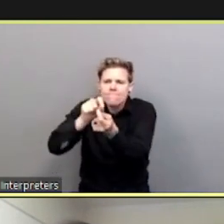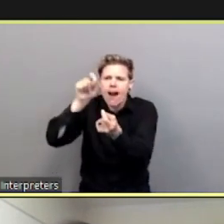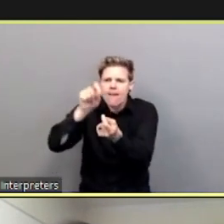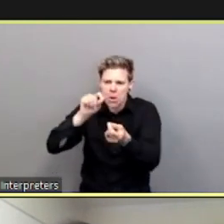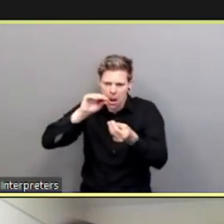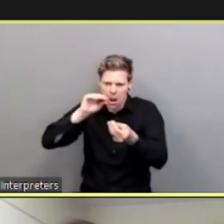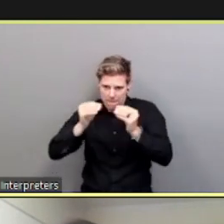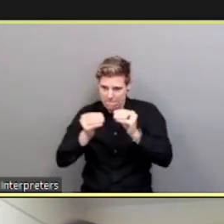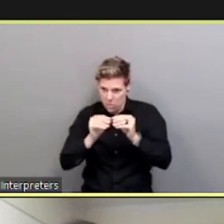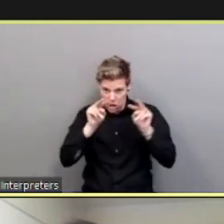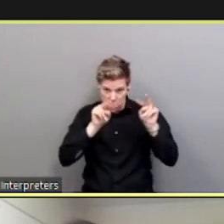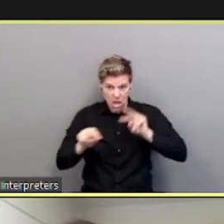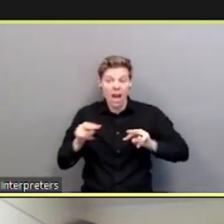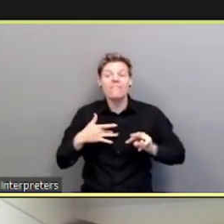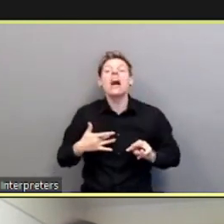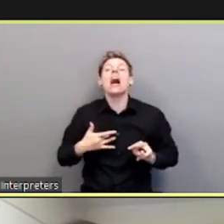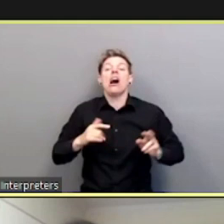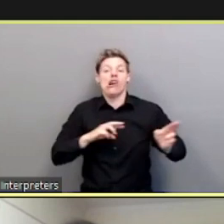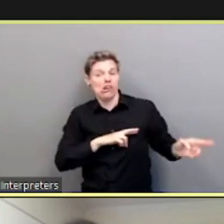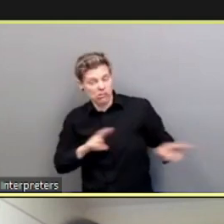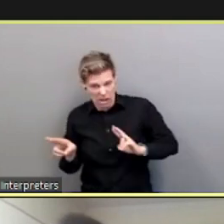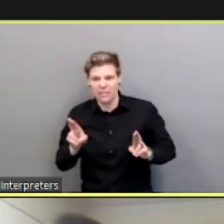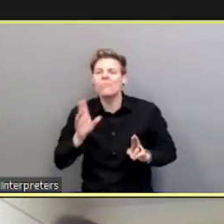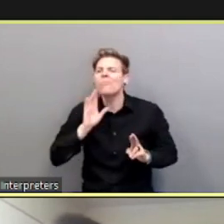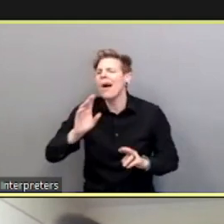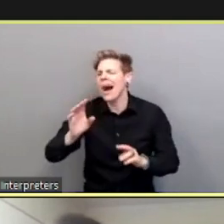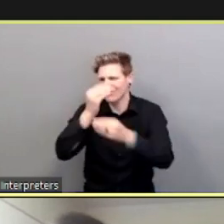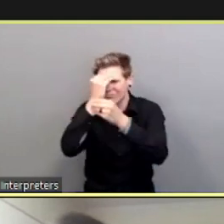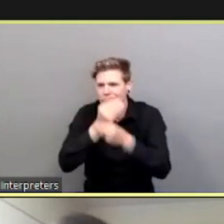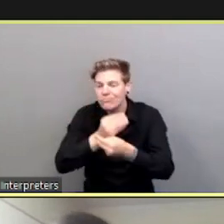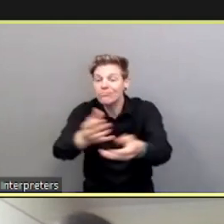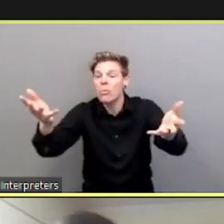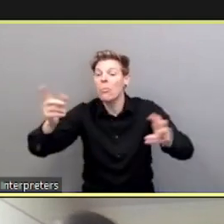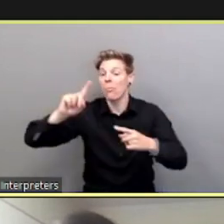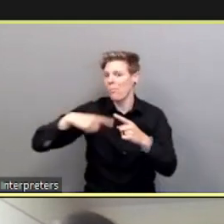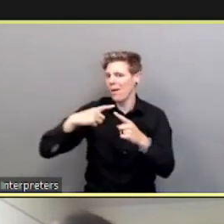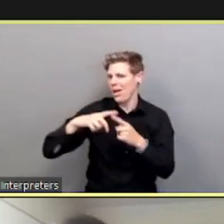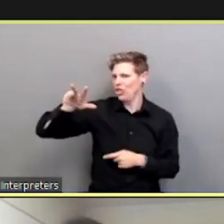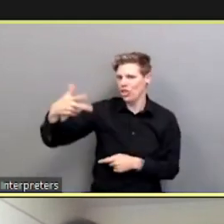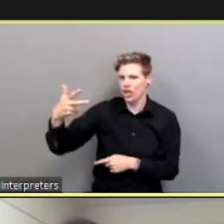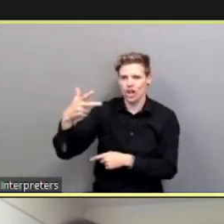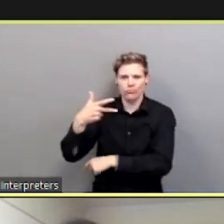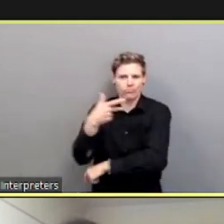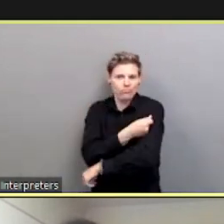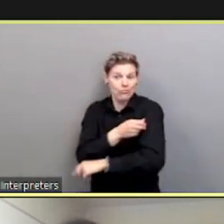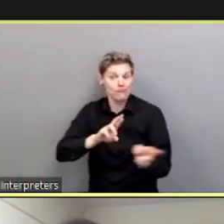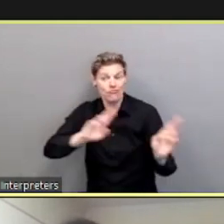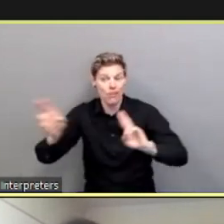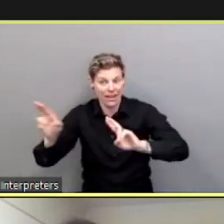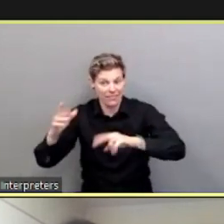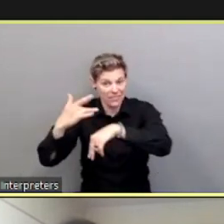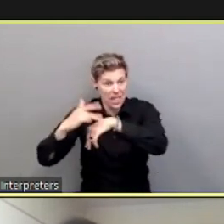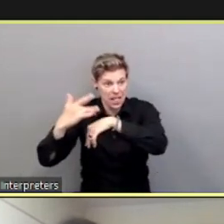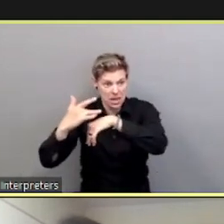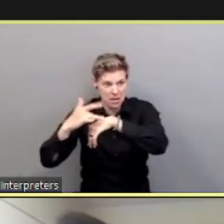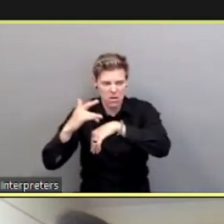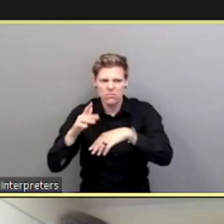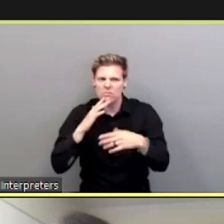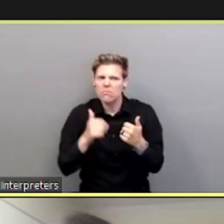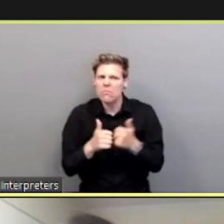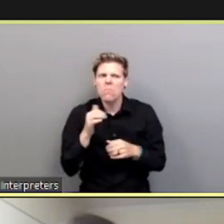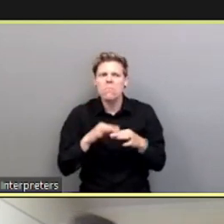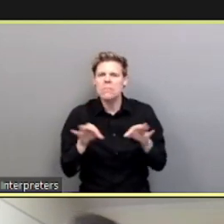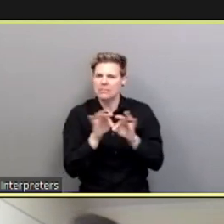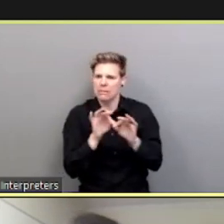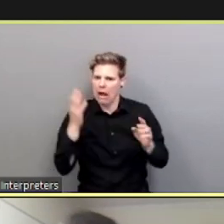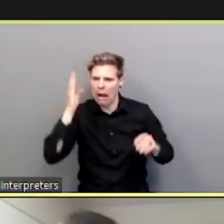So I guess the big question that people have is when we will be getting these doses. And we aren't actually ready